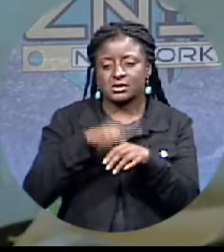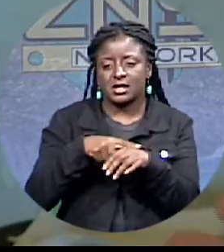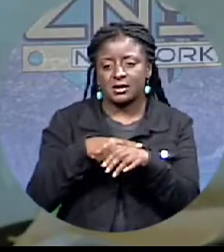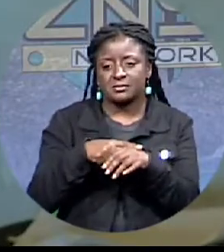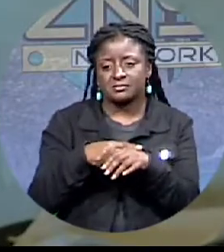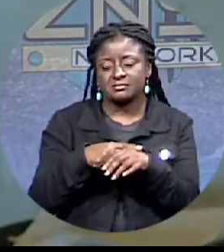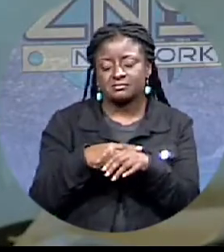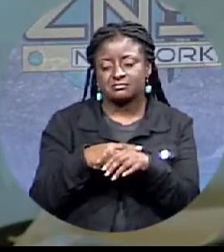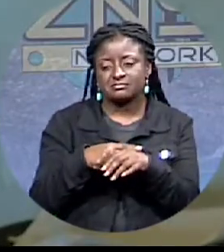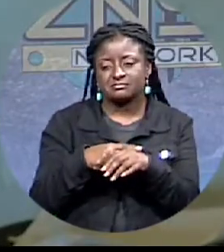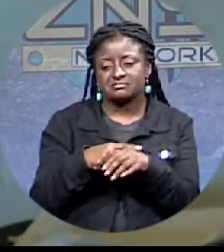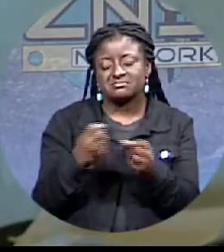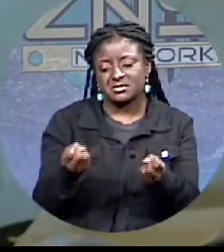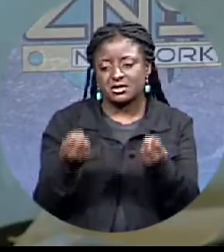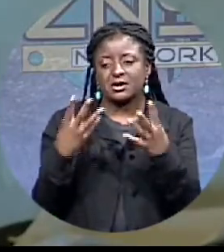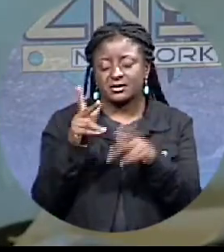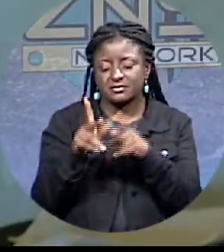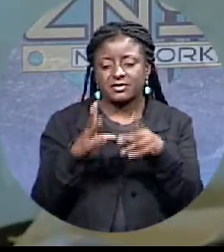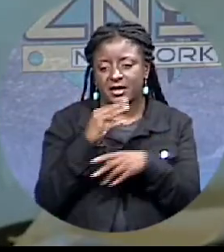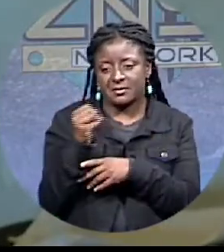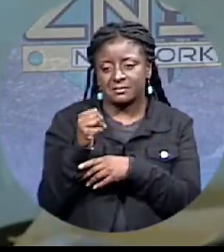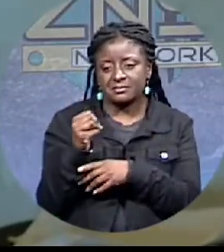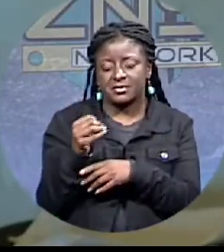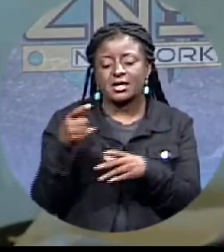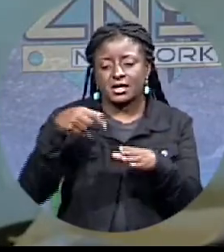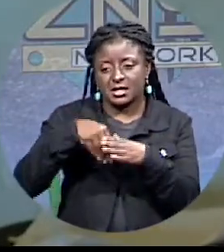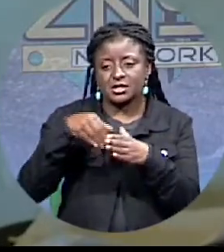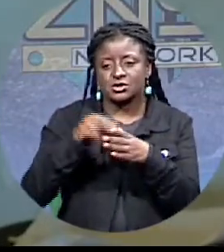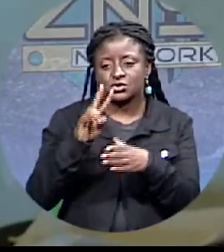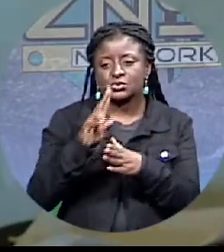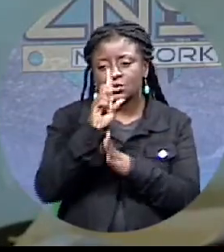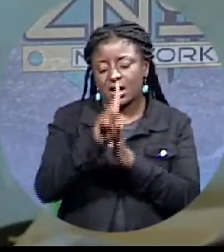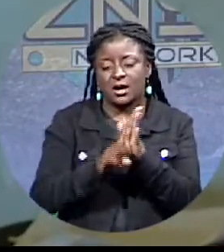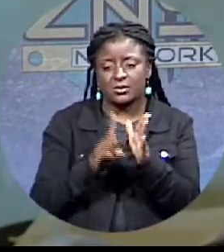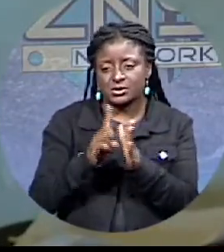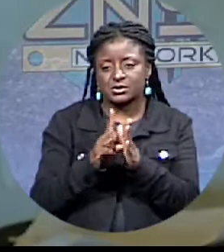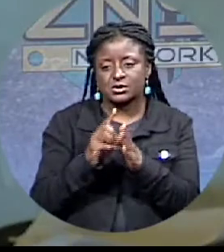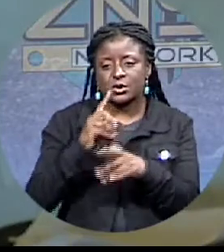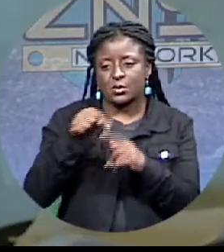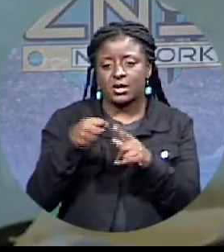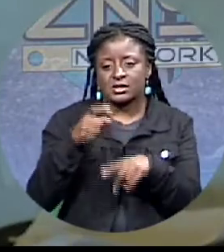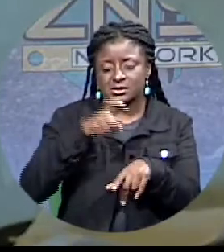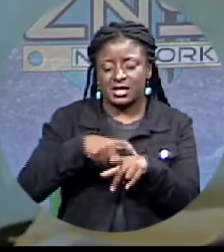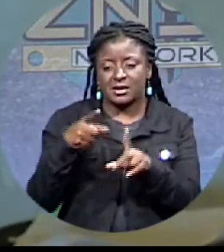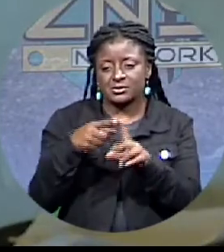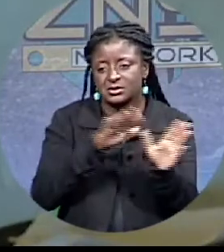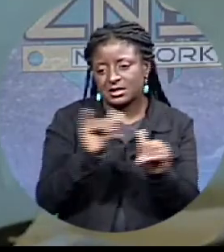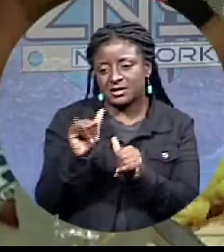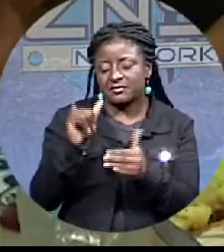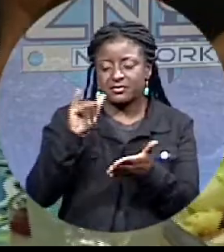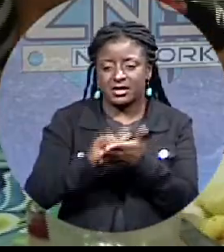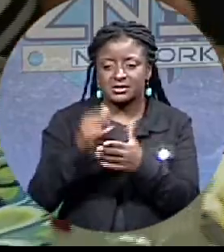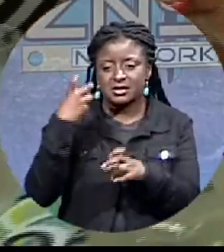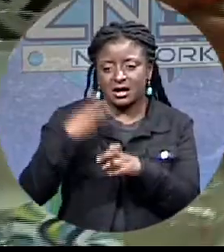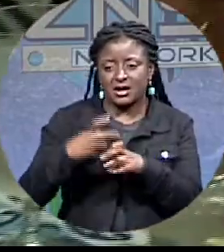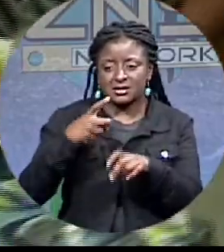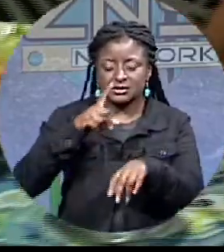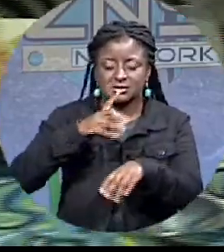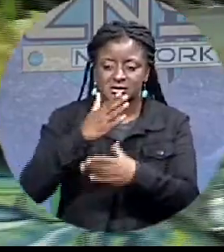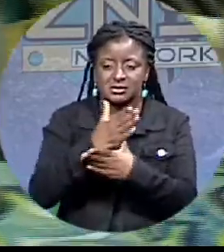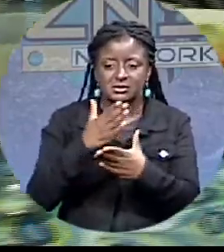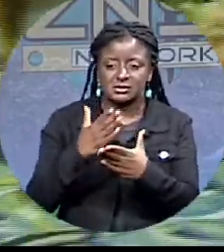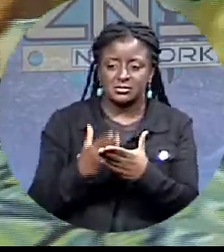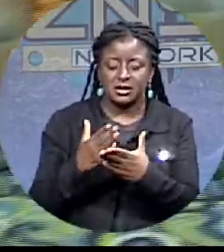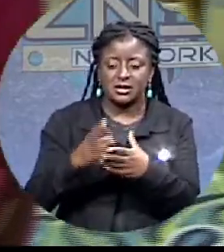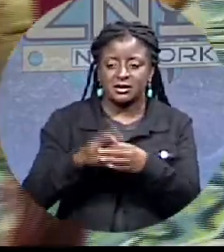mad because they don't want to leave. And it trust me, in 2 hours' time, when I have to get them to leave, it's the hardest part of the day. Reporting for the ZNS News